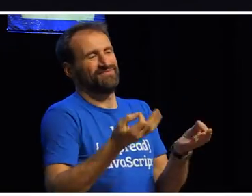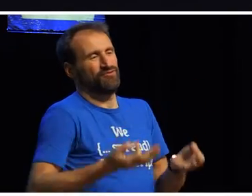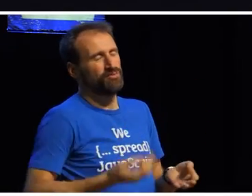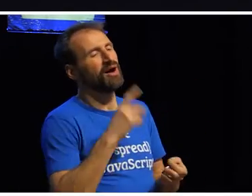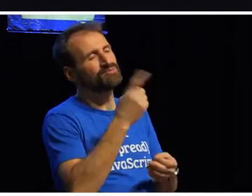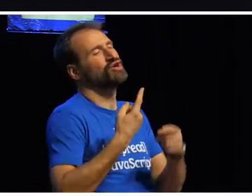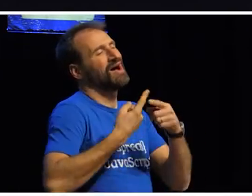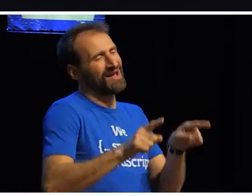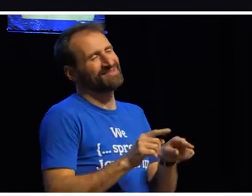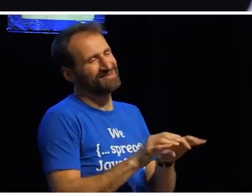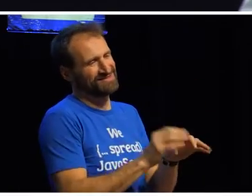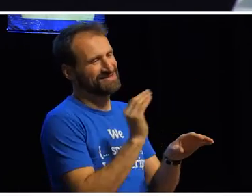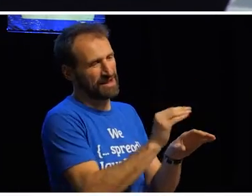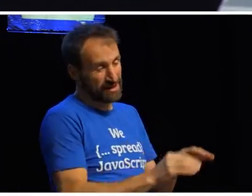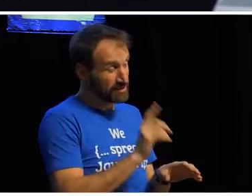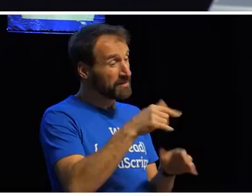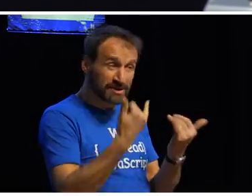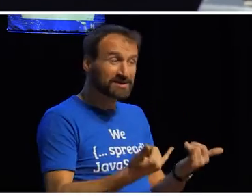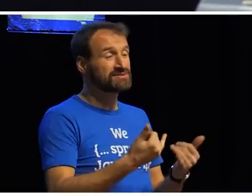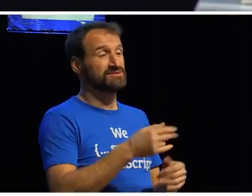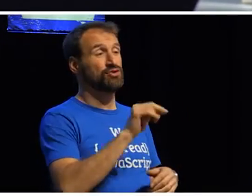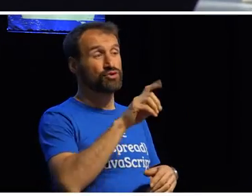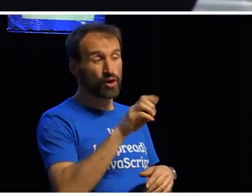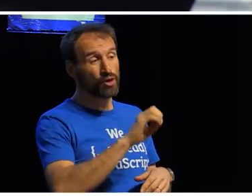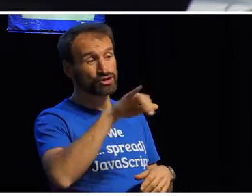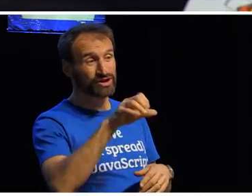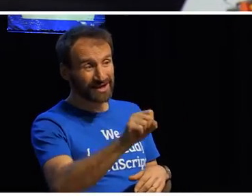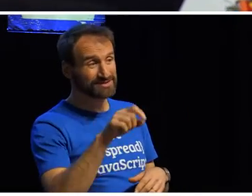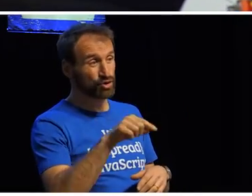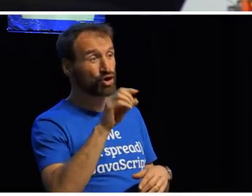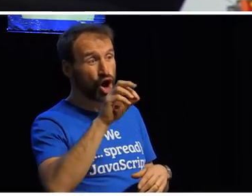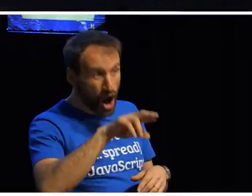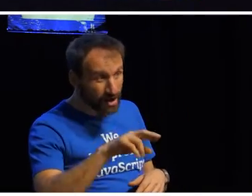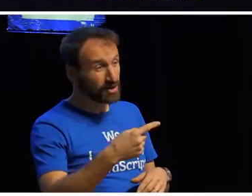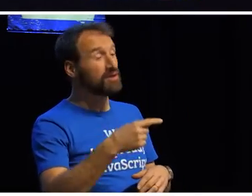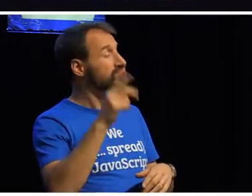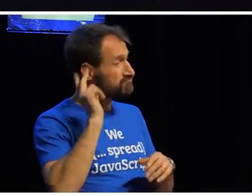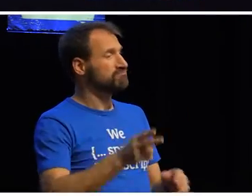But now Node.js.org officially supports that. So when you go to